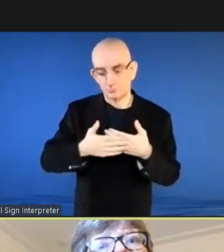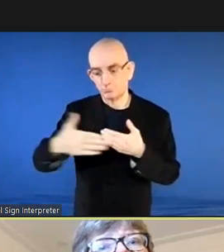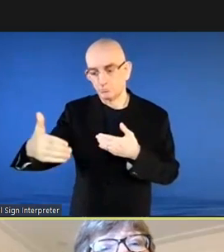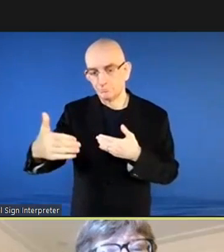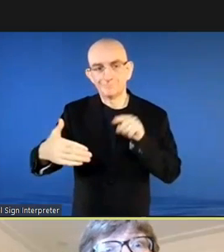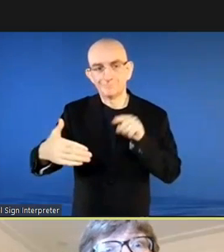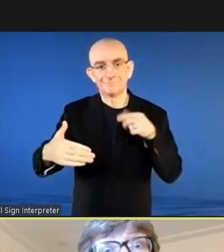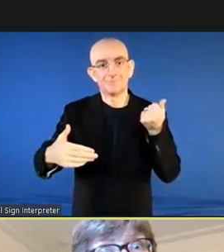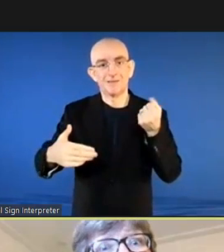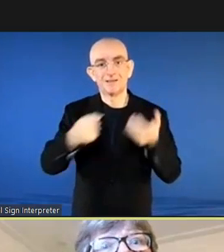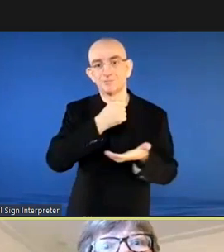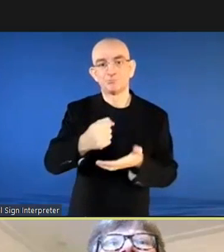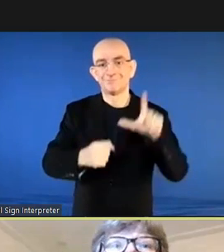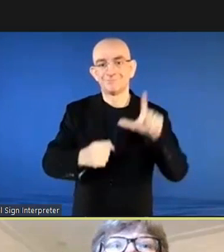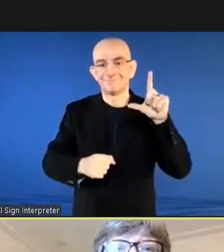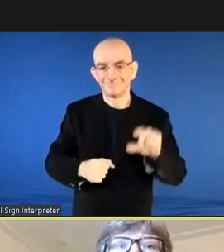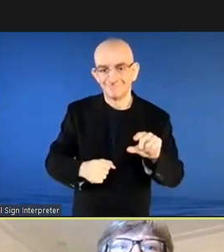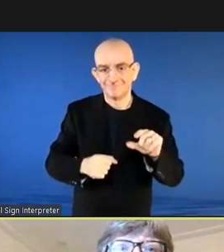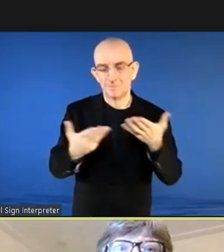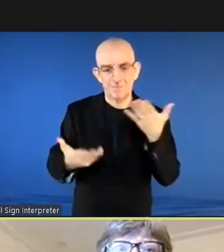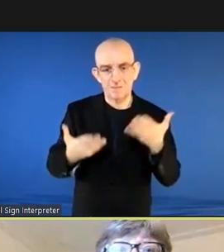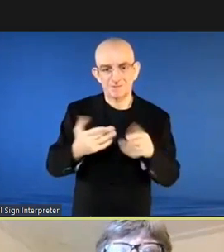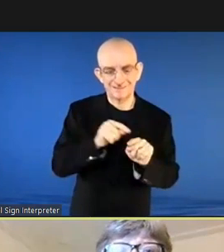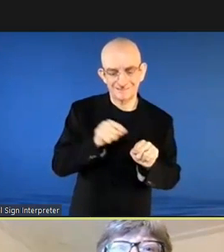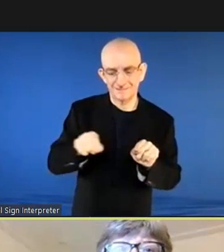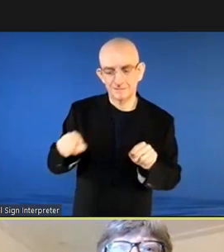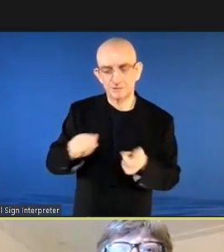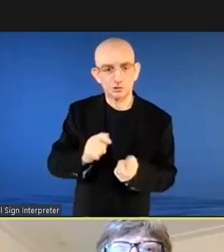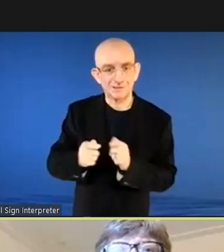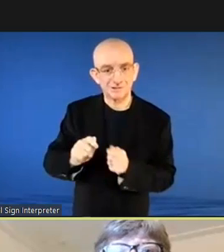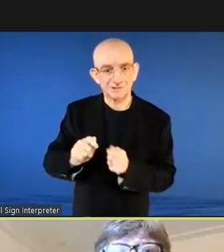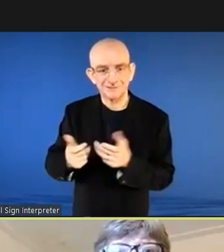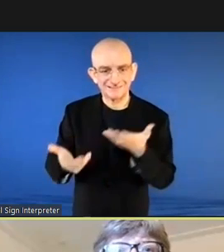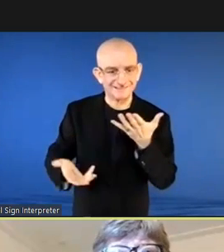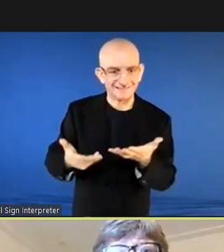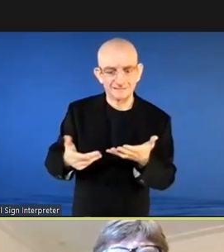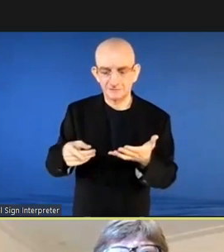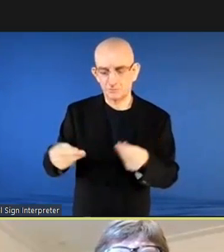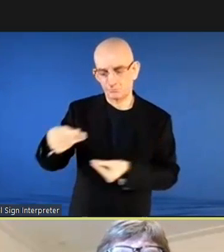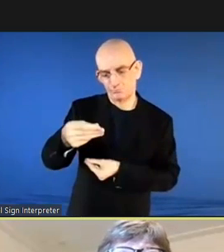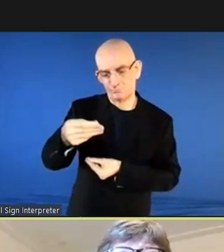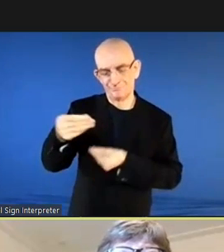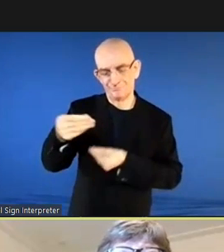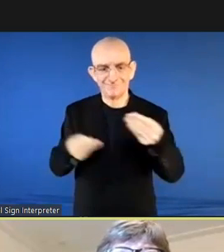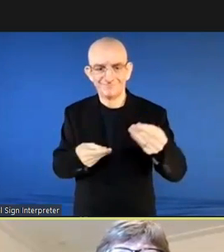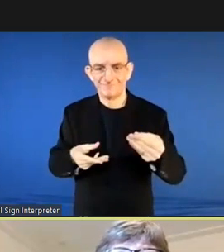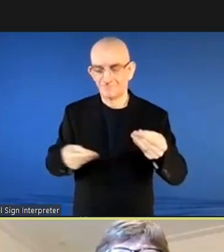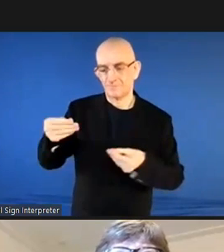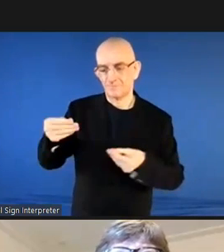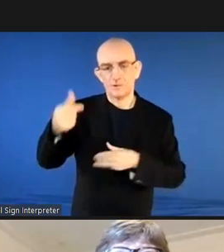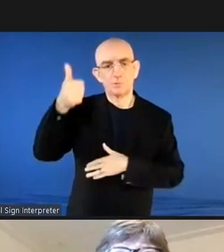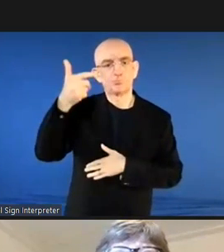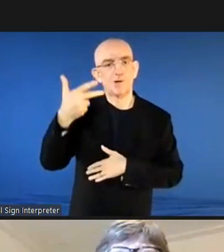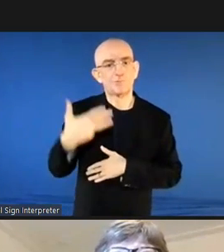prioritisation exercises this year and have managed to protect the programme. So I'm very much hoping we'll be able to do the same.